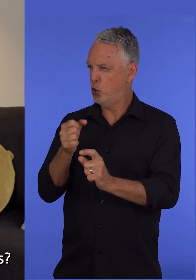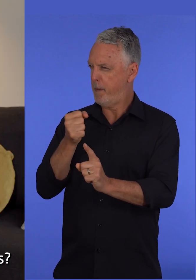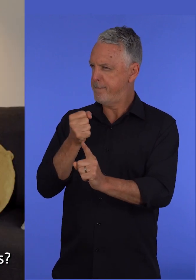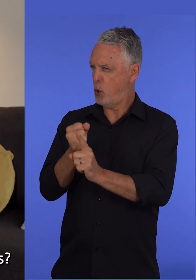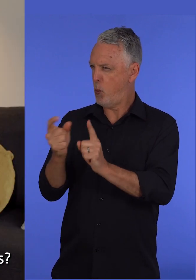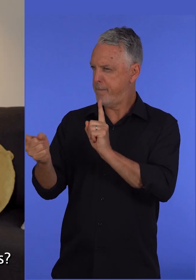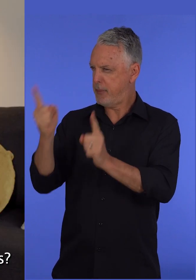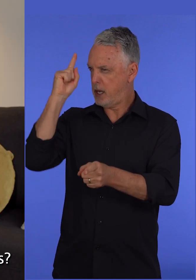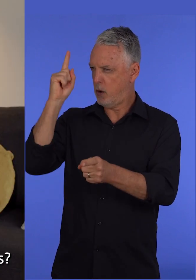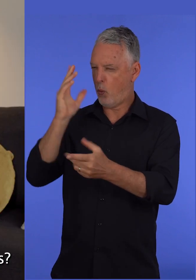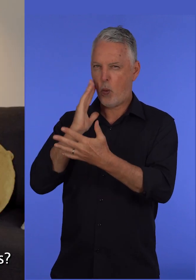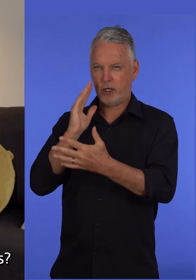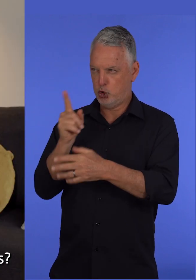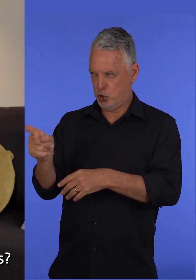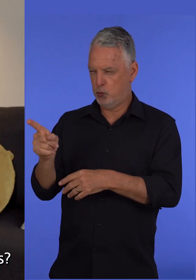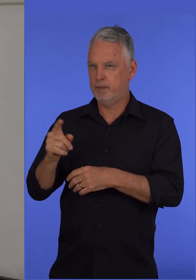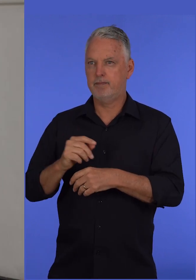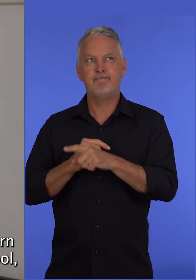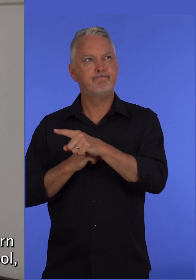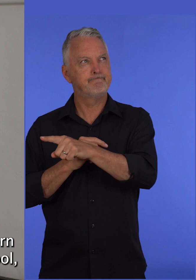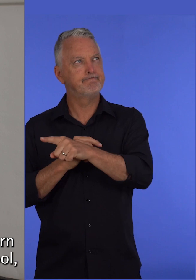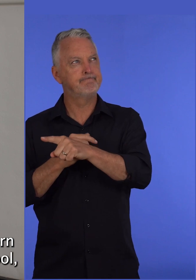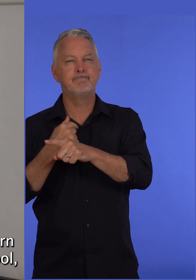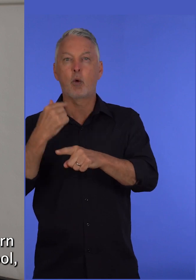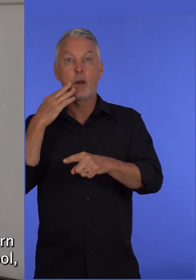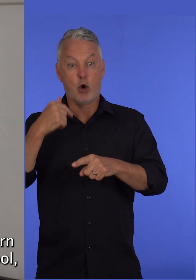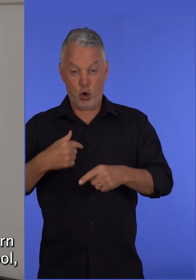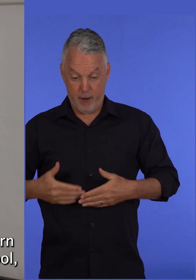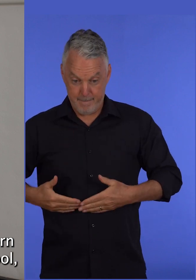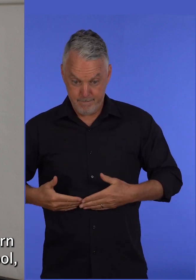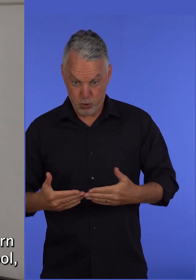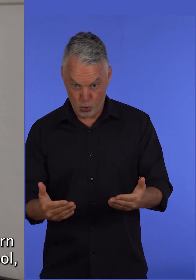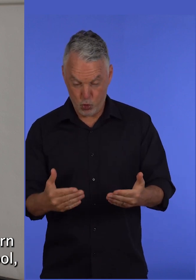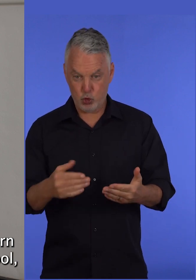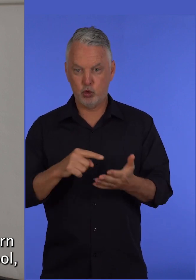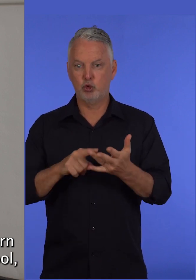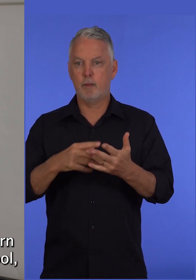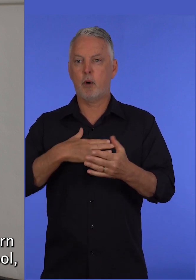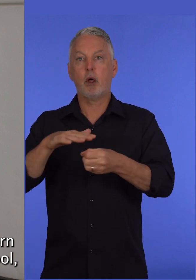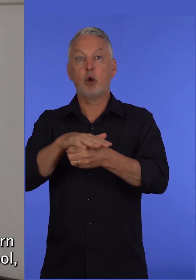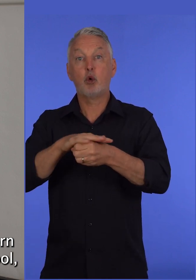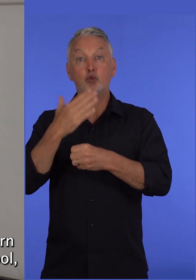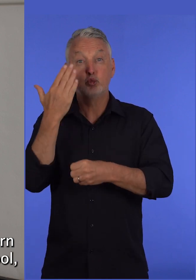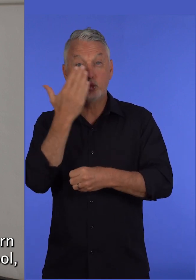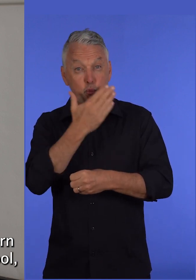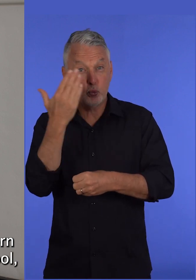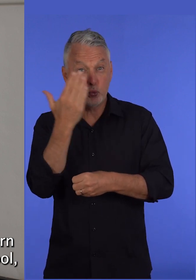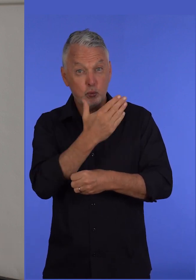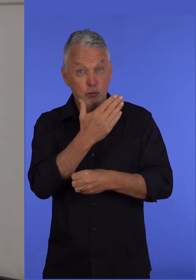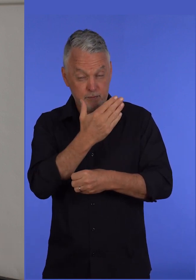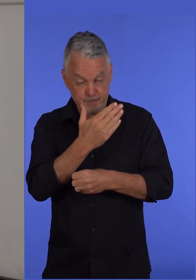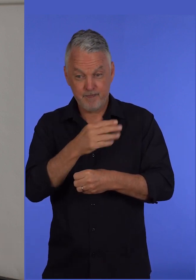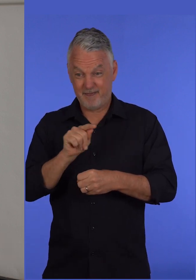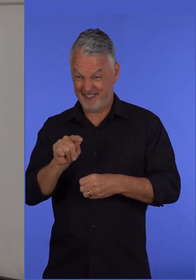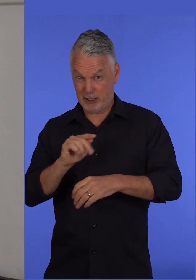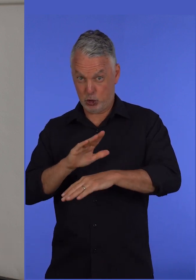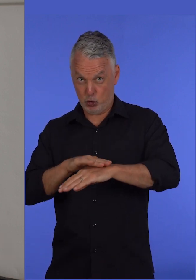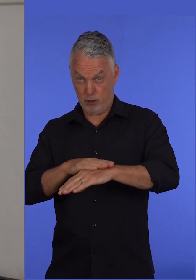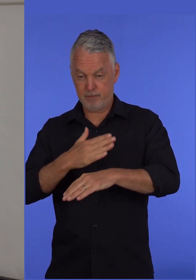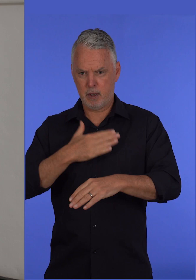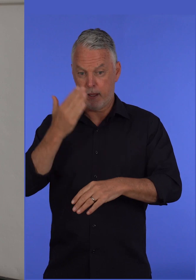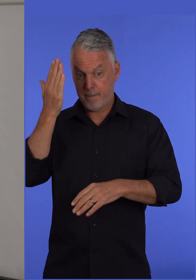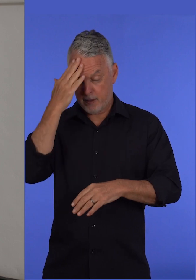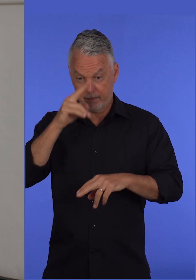that you understood these ideas? From the moment I was born till I went to my local school, I had